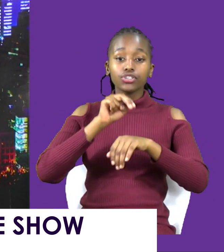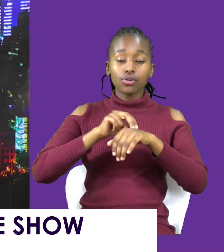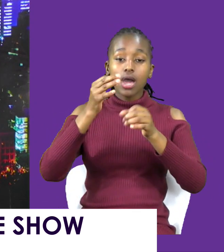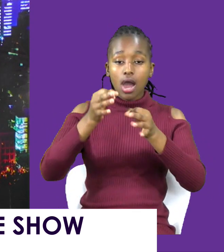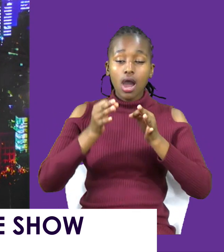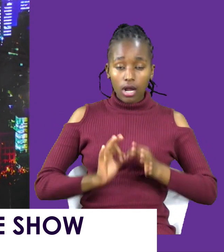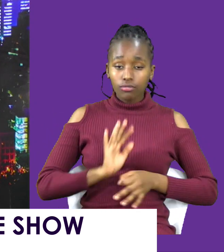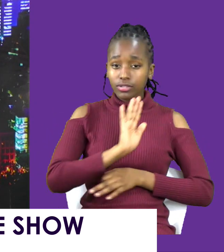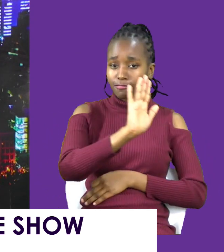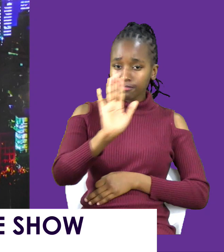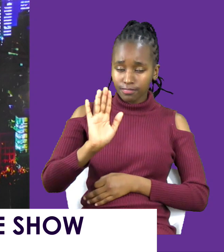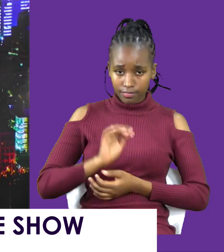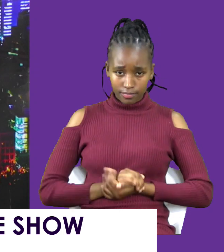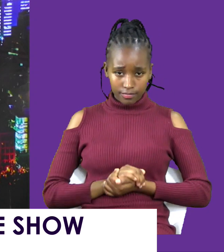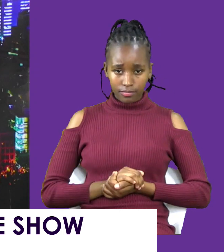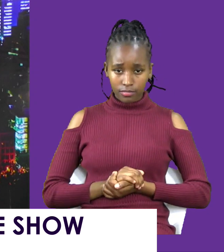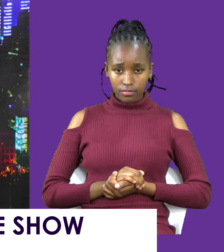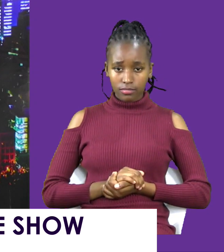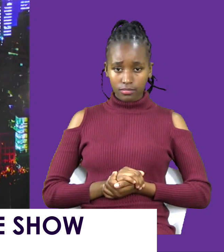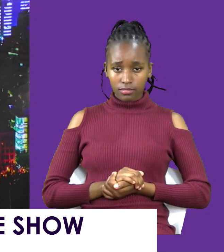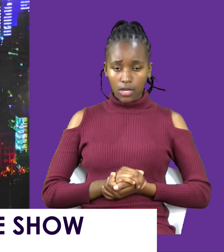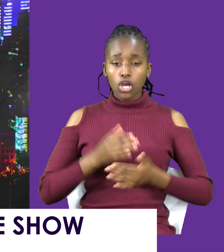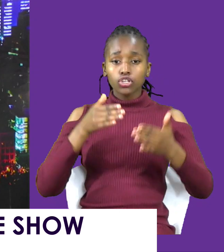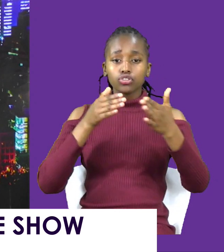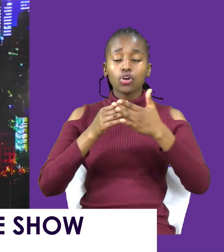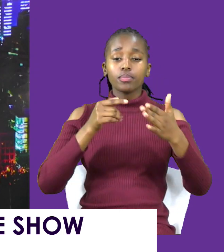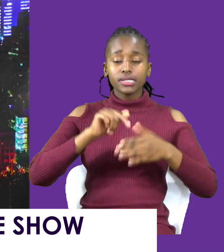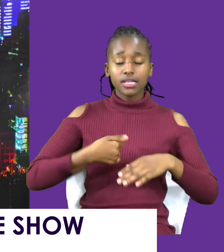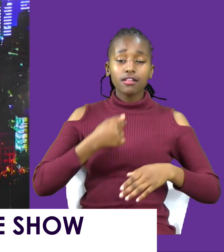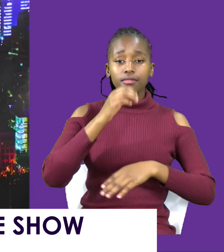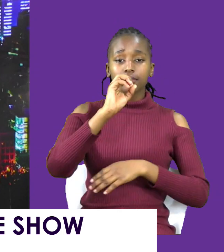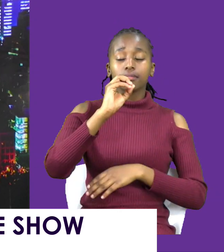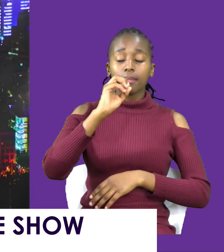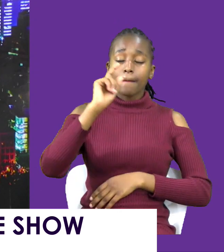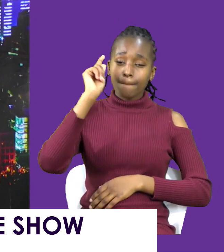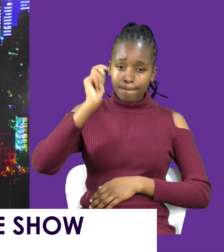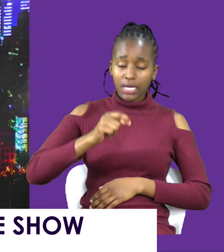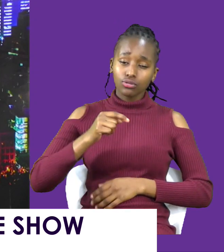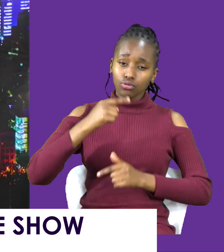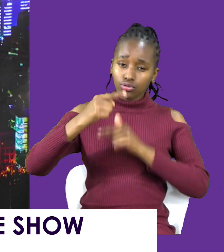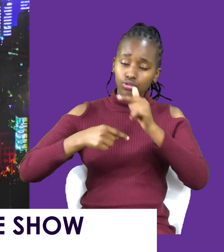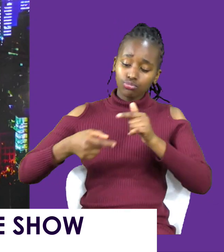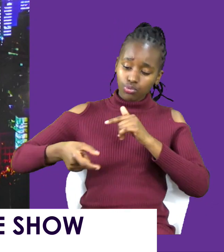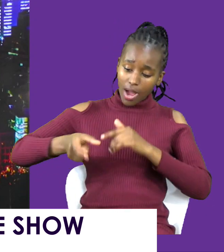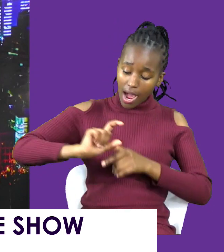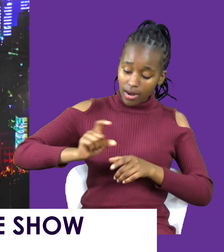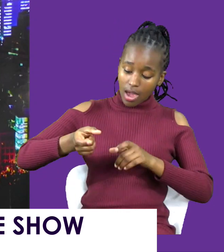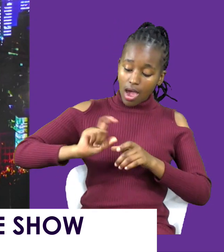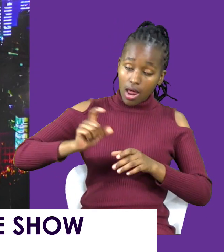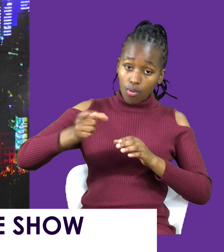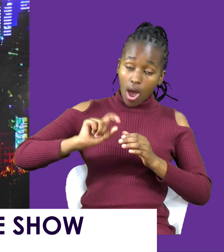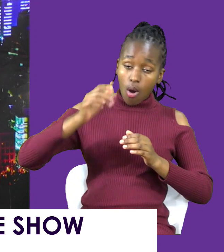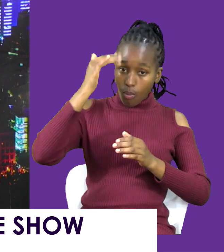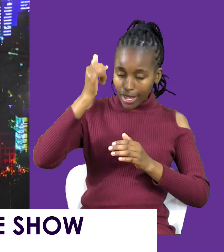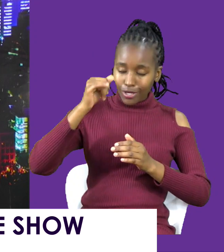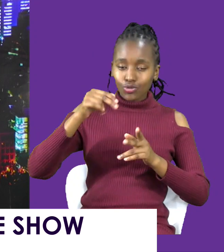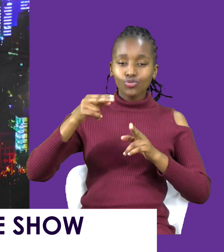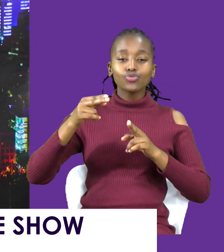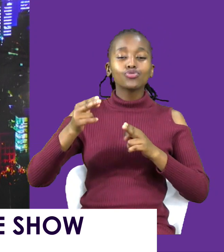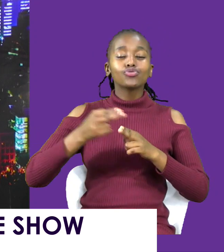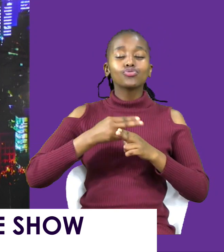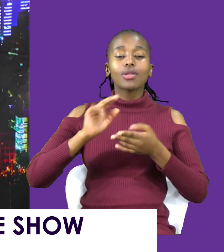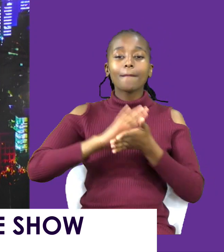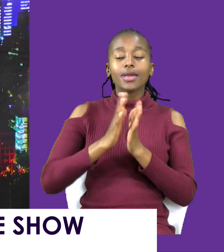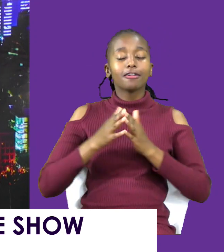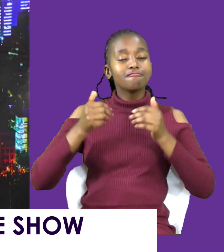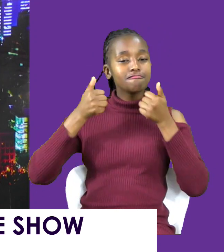an account. Don't close yourself. Keep depositing in you because you are rich and you are worthy to